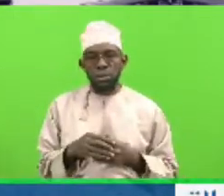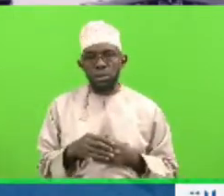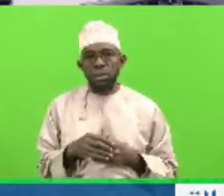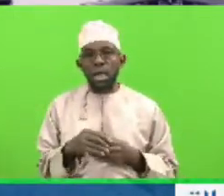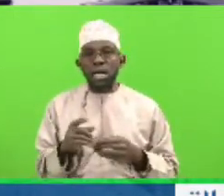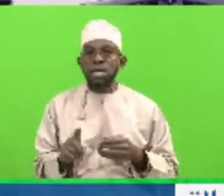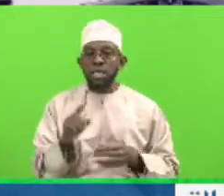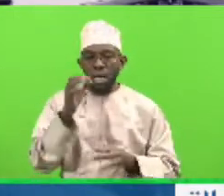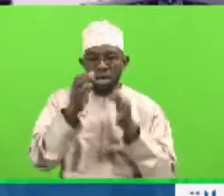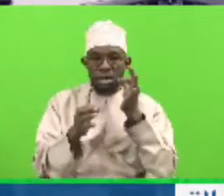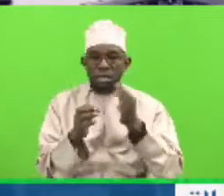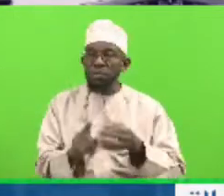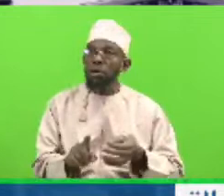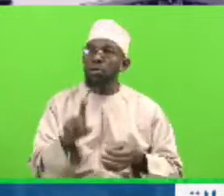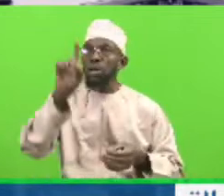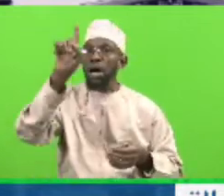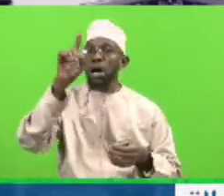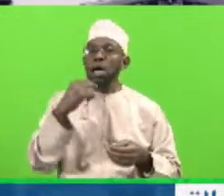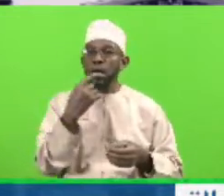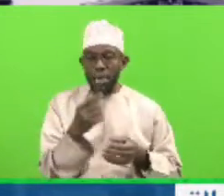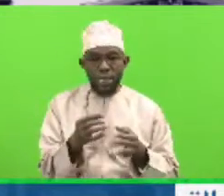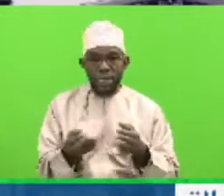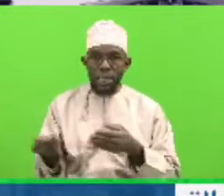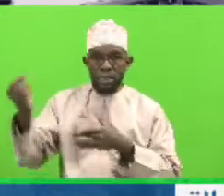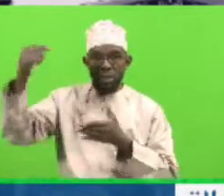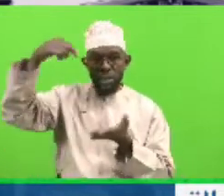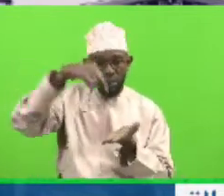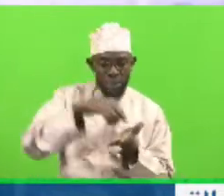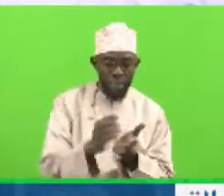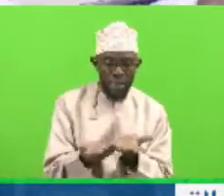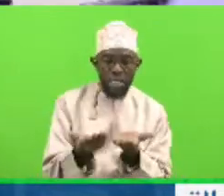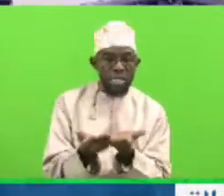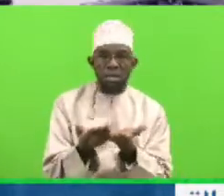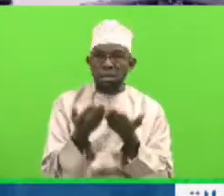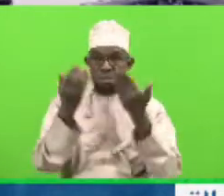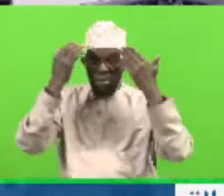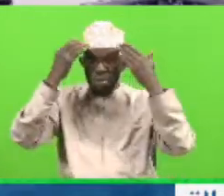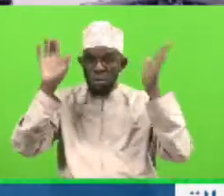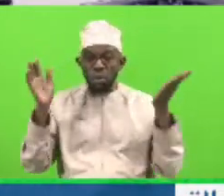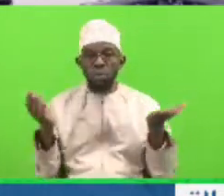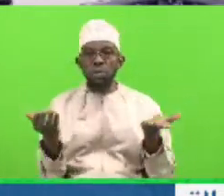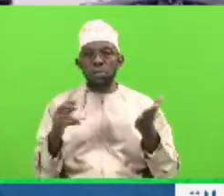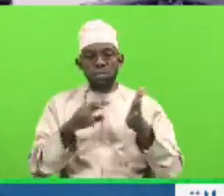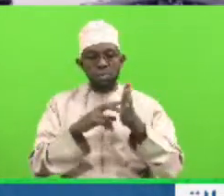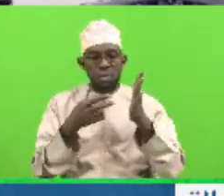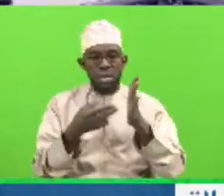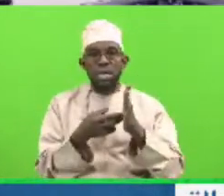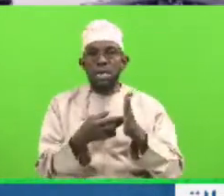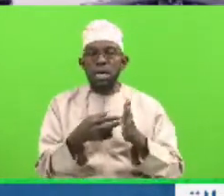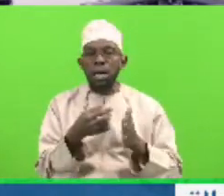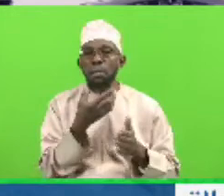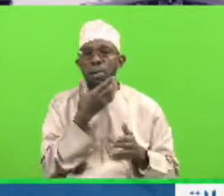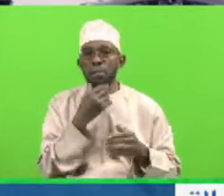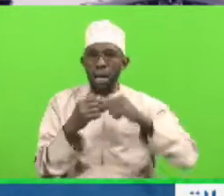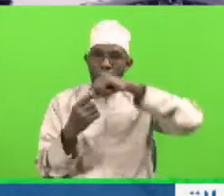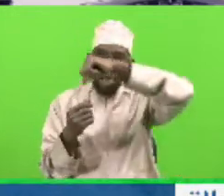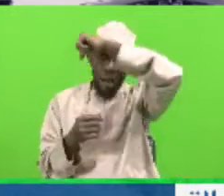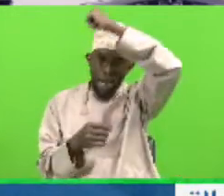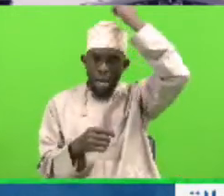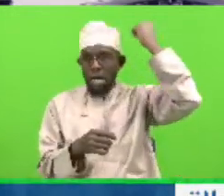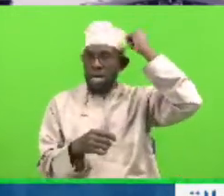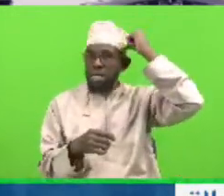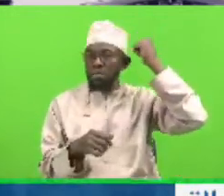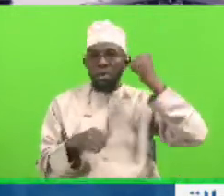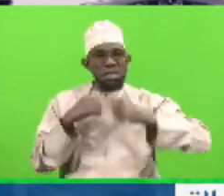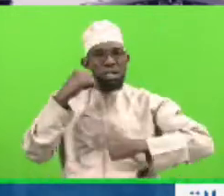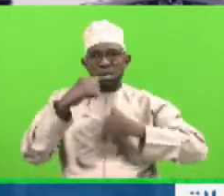If Allah subhanahu wa ta'ala had not revealed this verse, we would never have known. Meaning, among the Quraysh, this was an